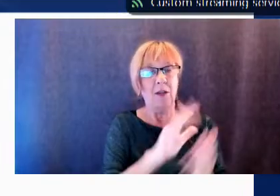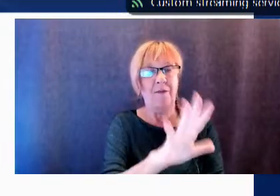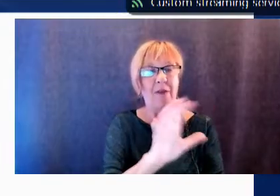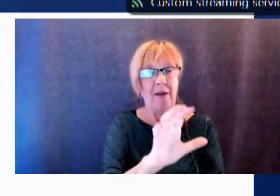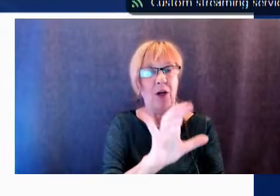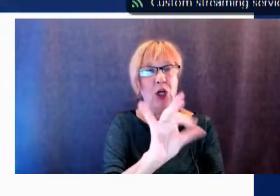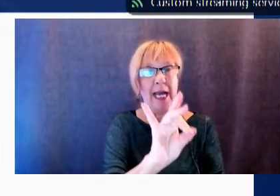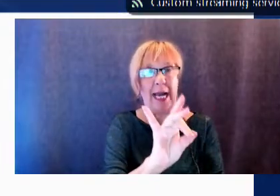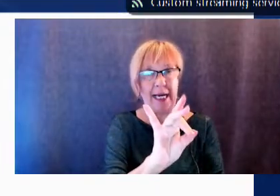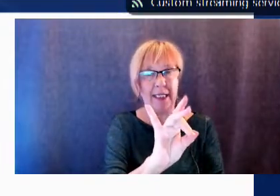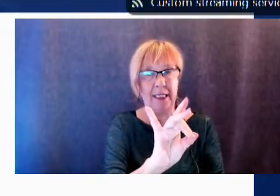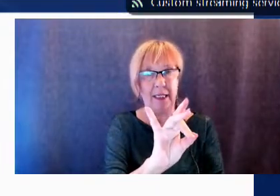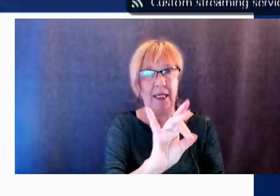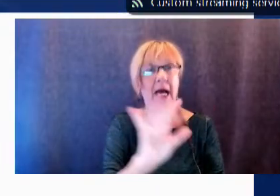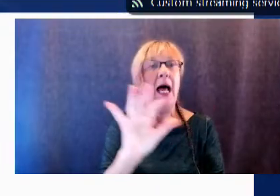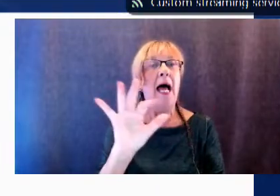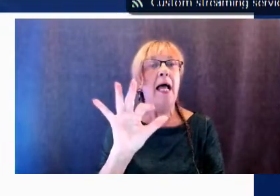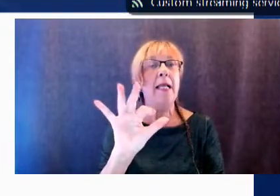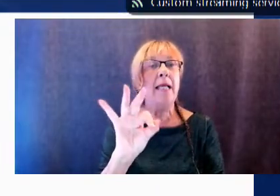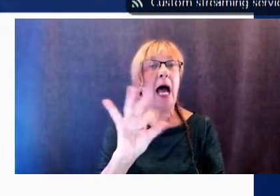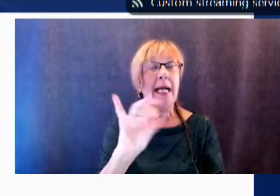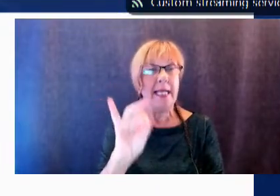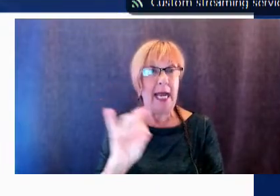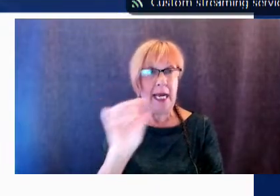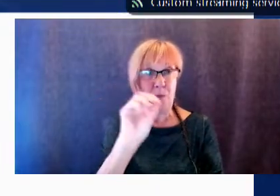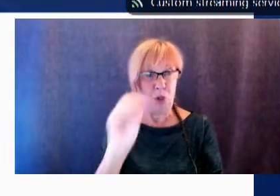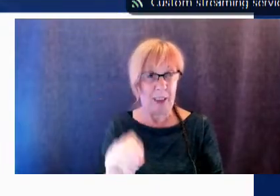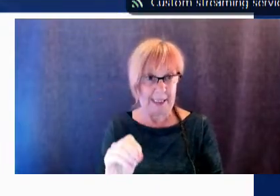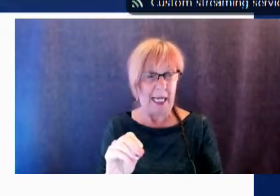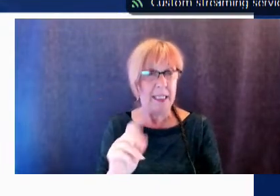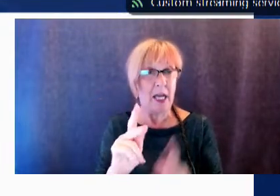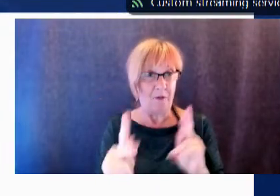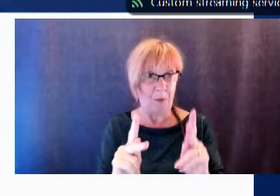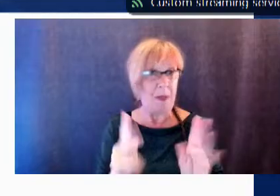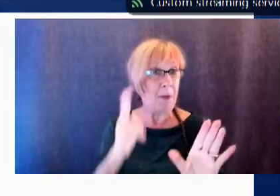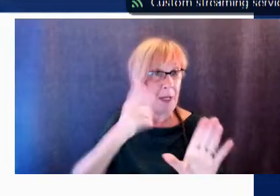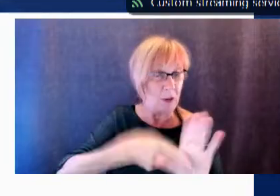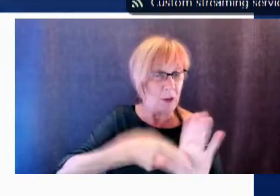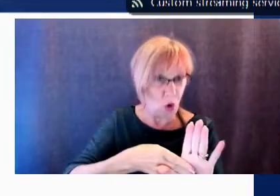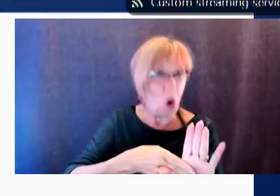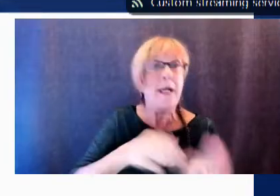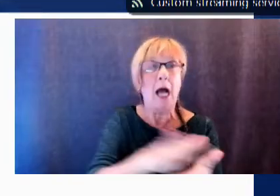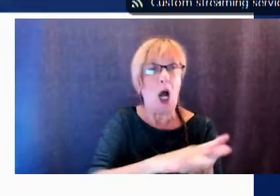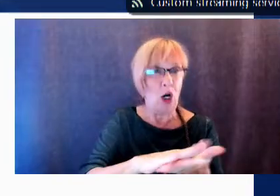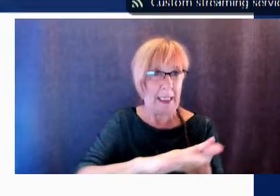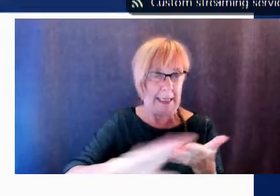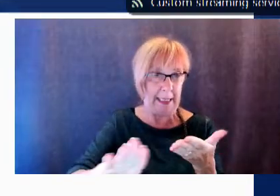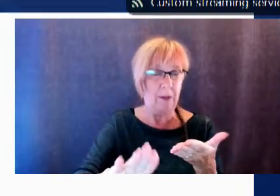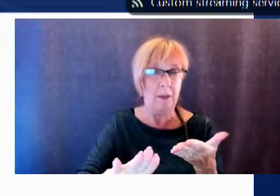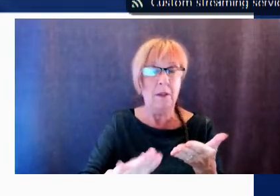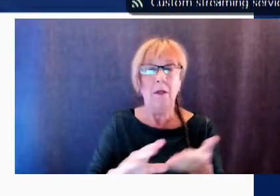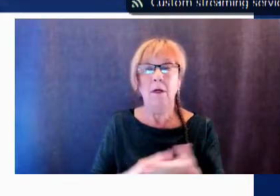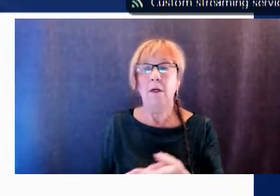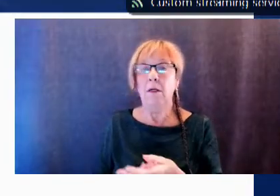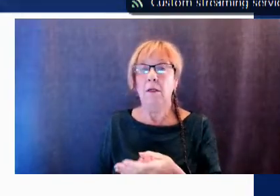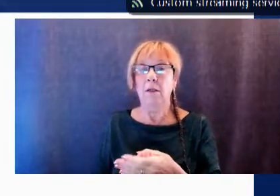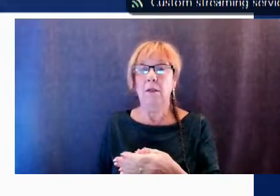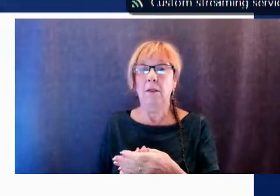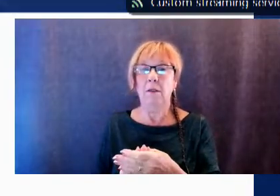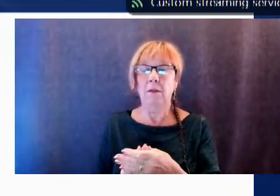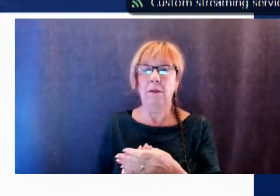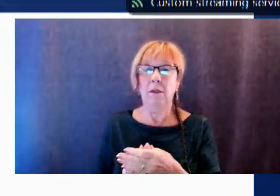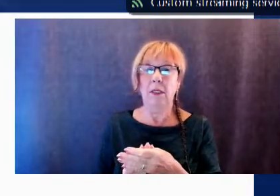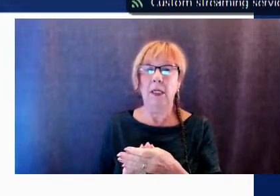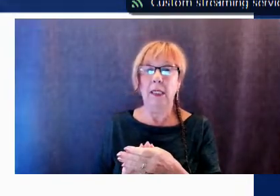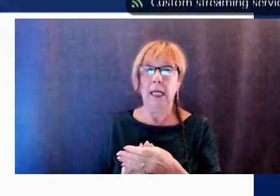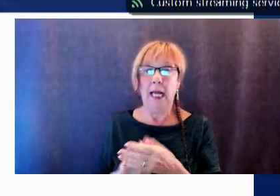5,508, where 98% of those that have opted in have been cleared of fire ash debris. And then as